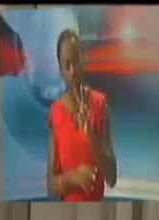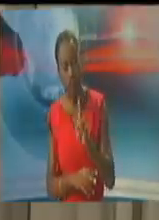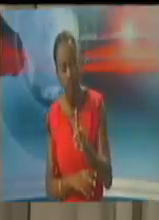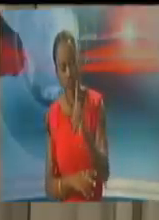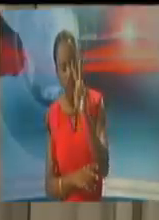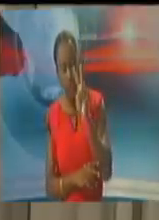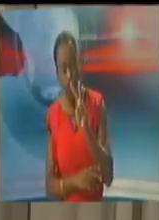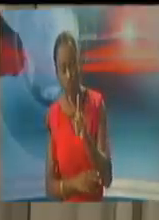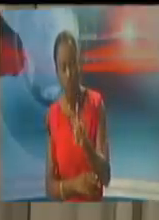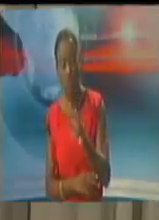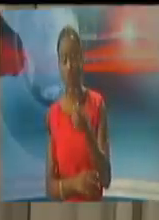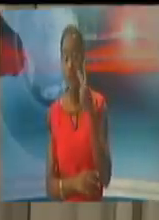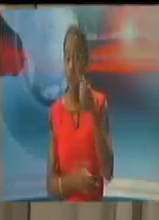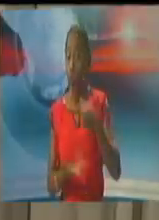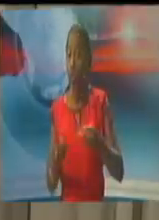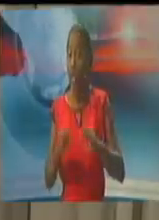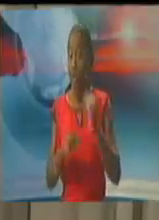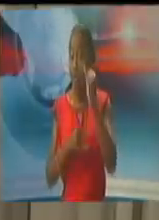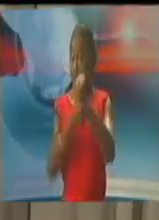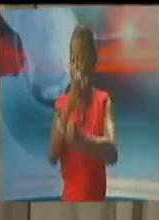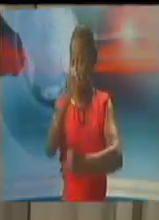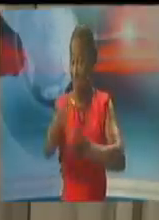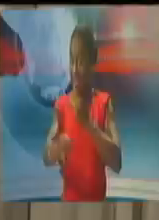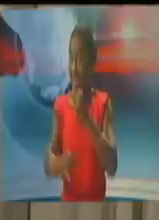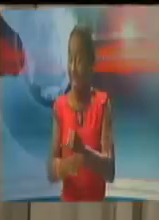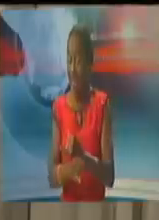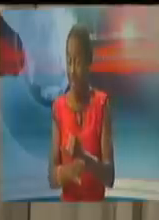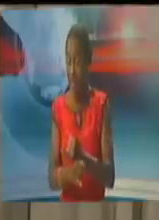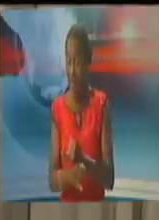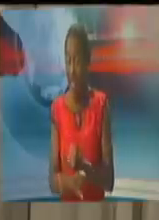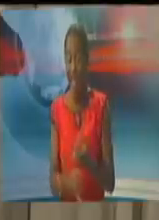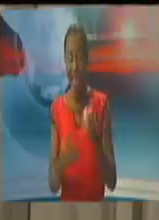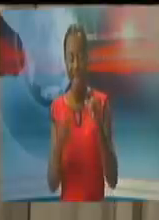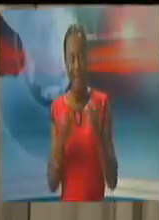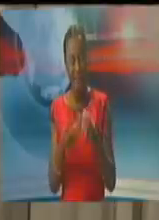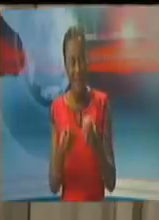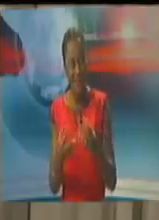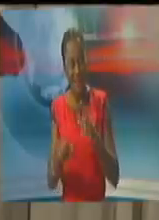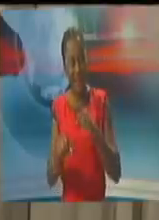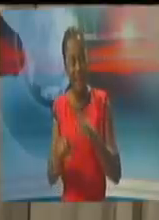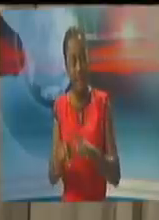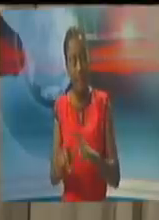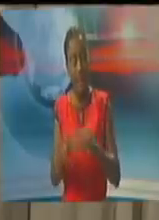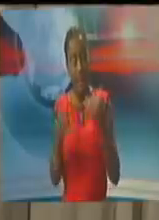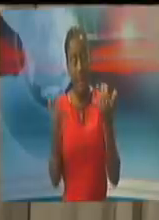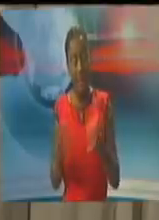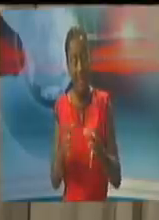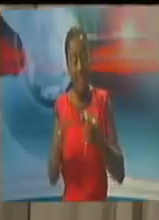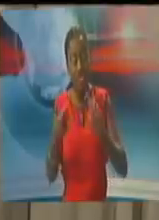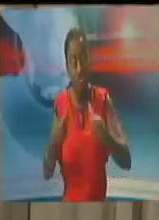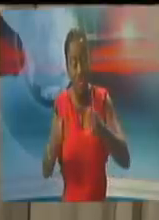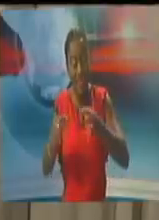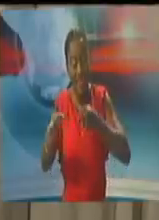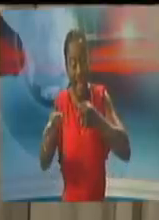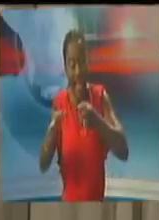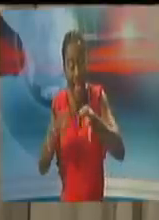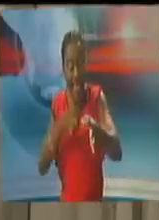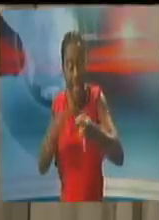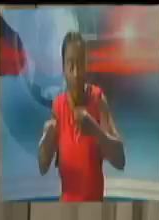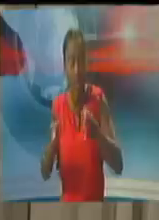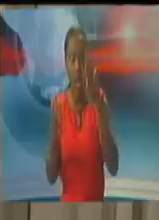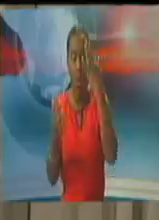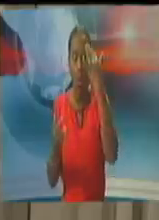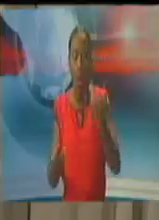going on internationally. And I've spent a lot of time here this morning trying to explain the medical expert advice behind closure of